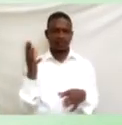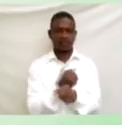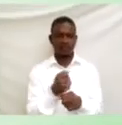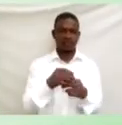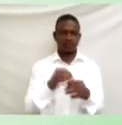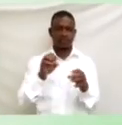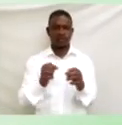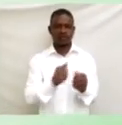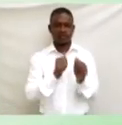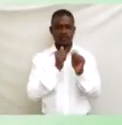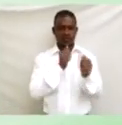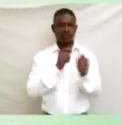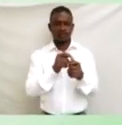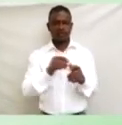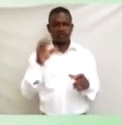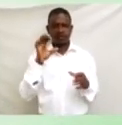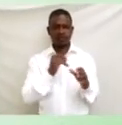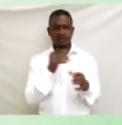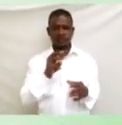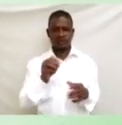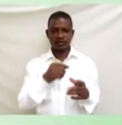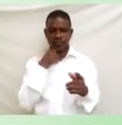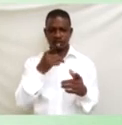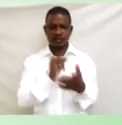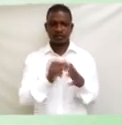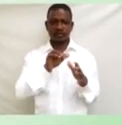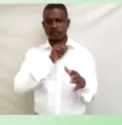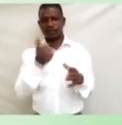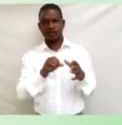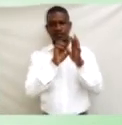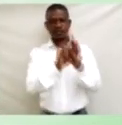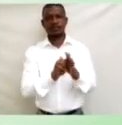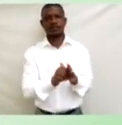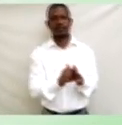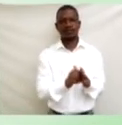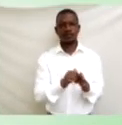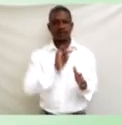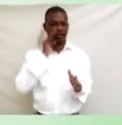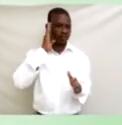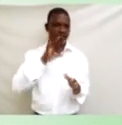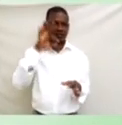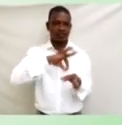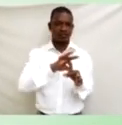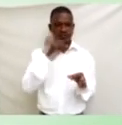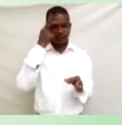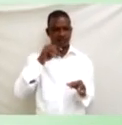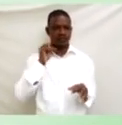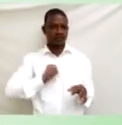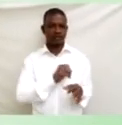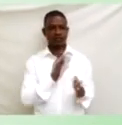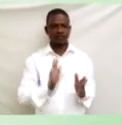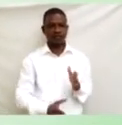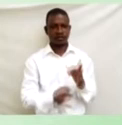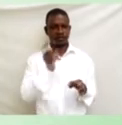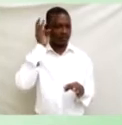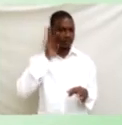Yemisi, I would have won the essay competition. Another example. I would